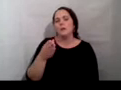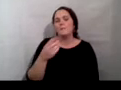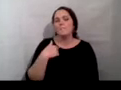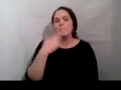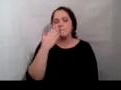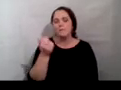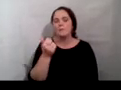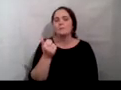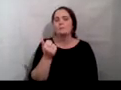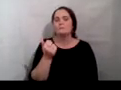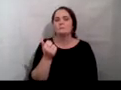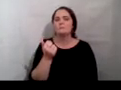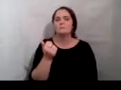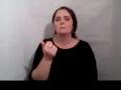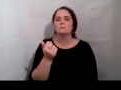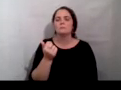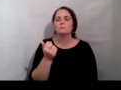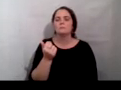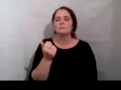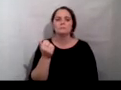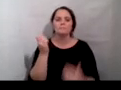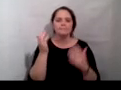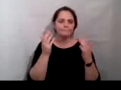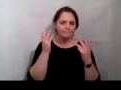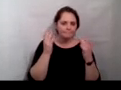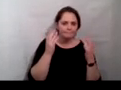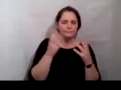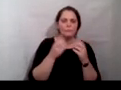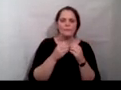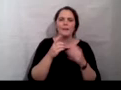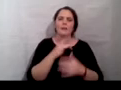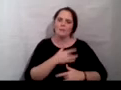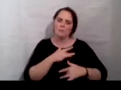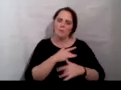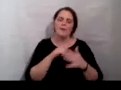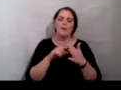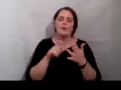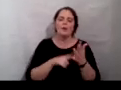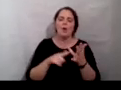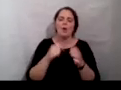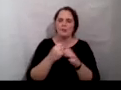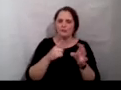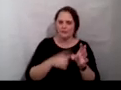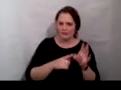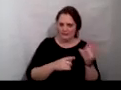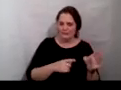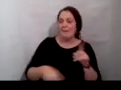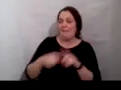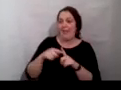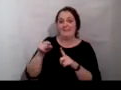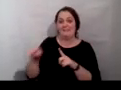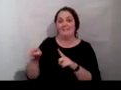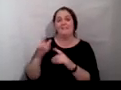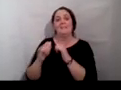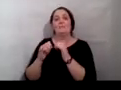tension between the way that I sense emotional ecology and Mavis Ngallametta's work and what Nadi Simpson